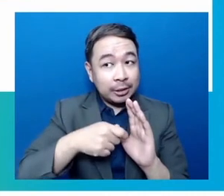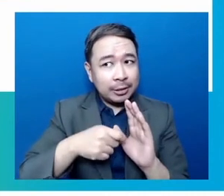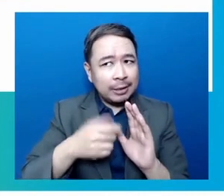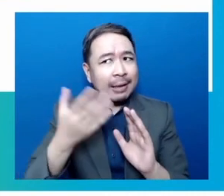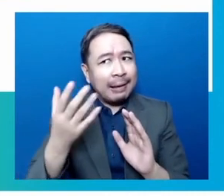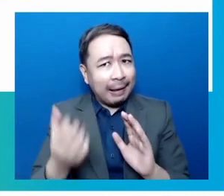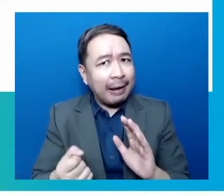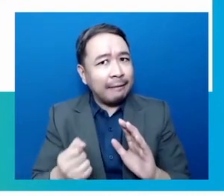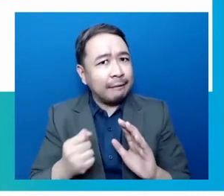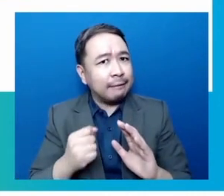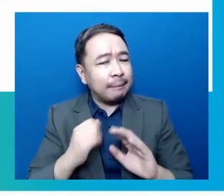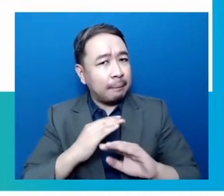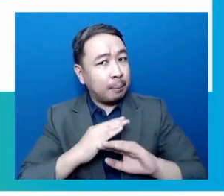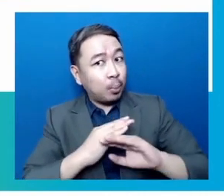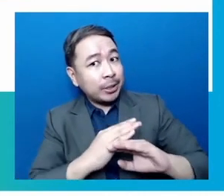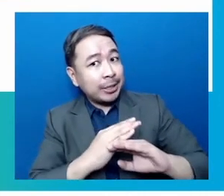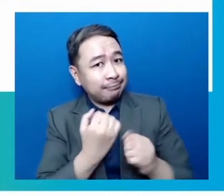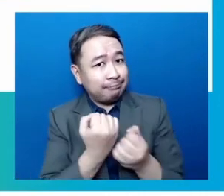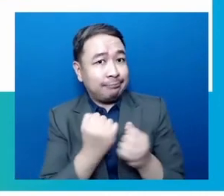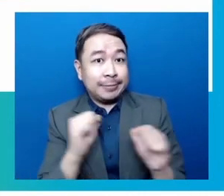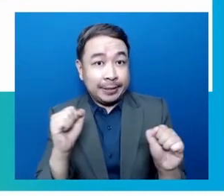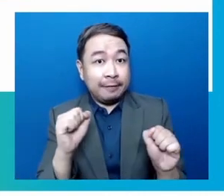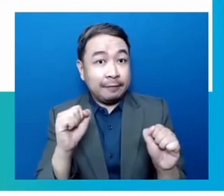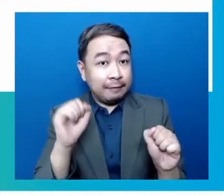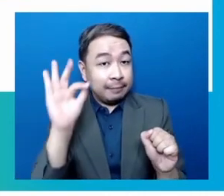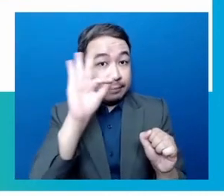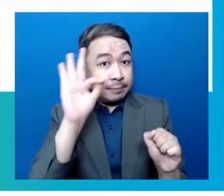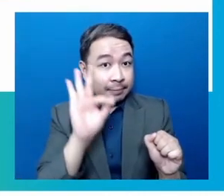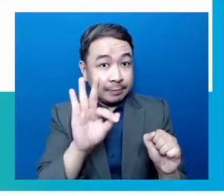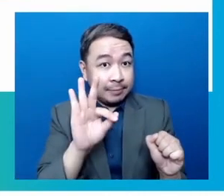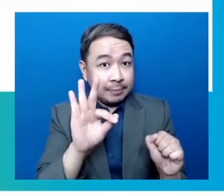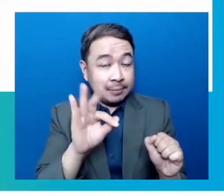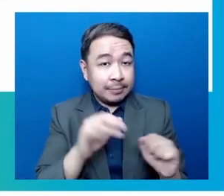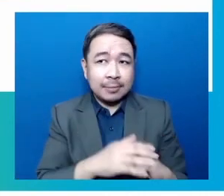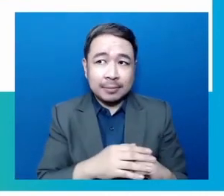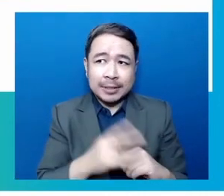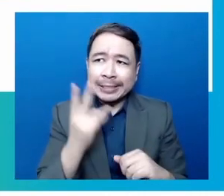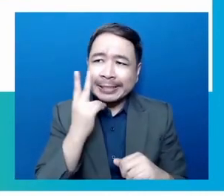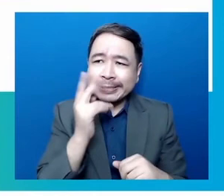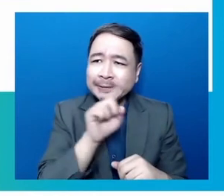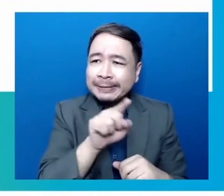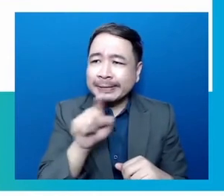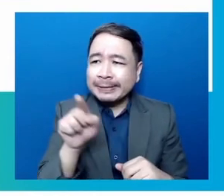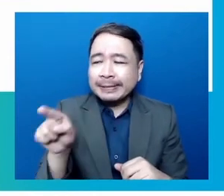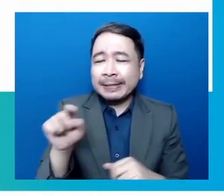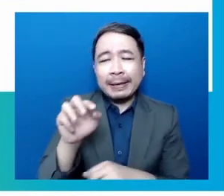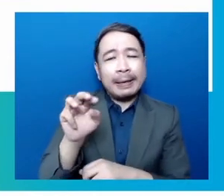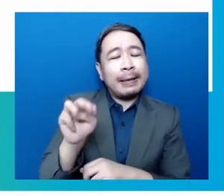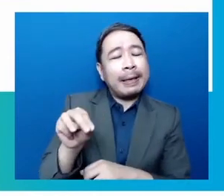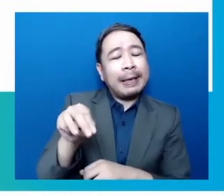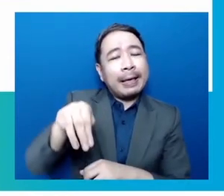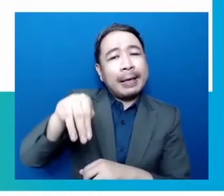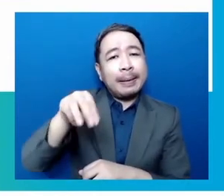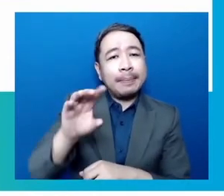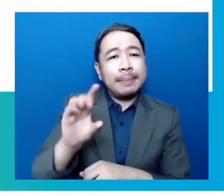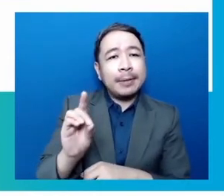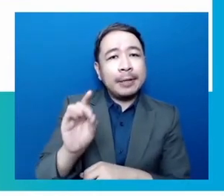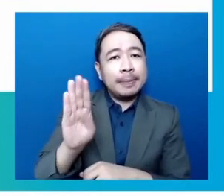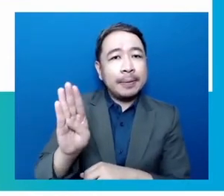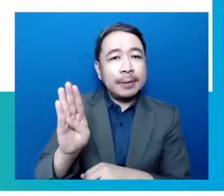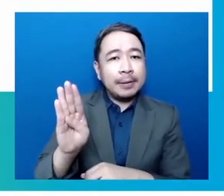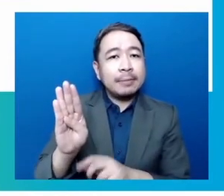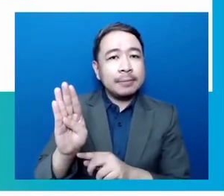think if I look at the safeguards in other MDB and try to compare them with the